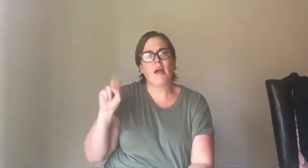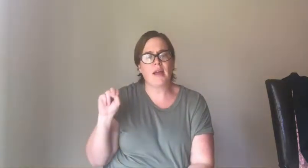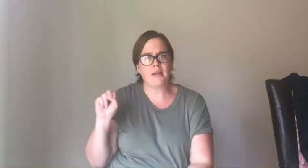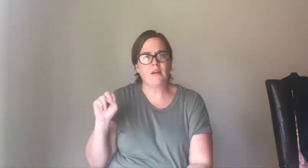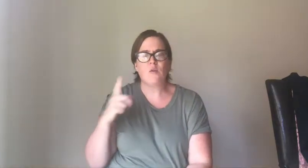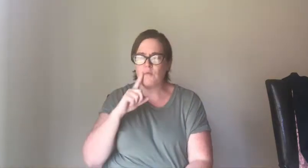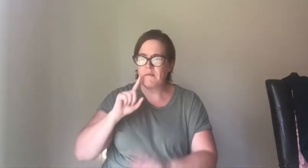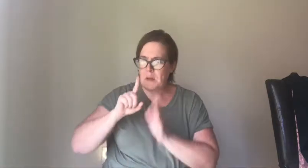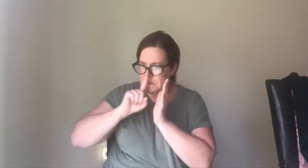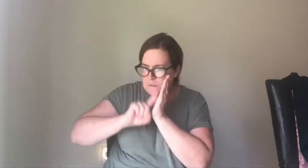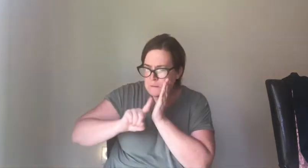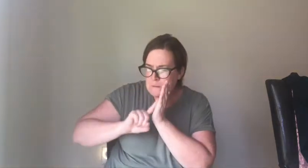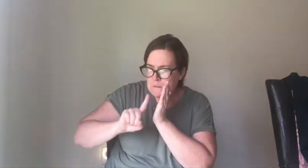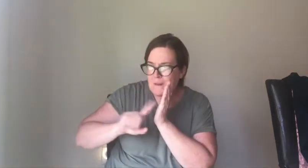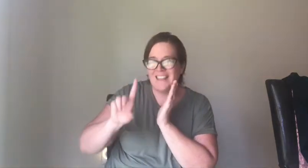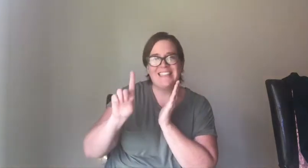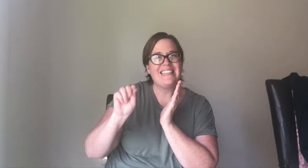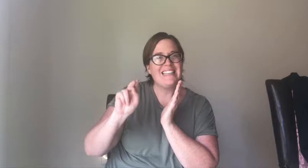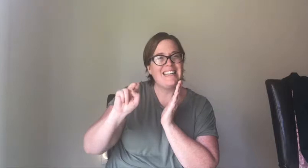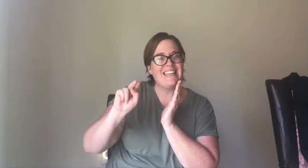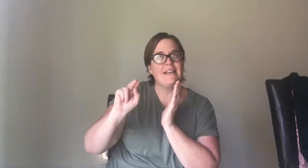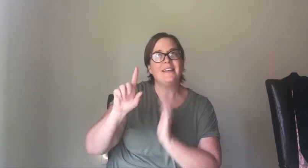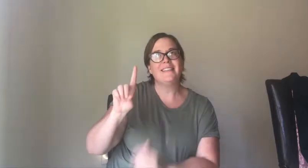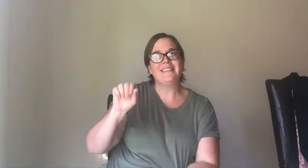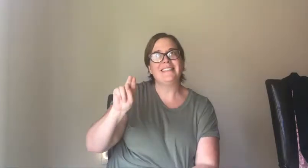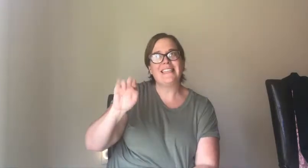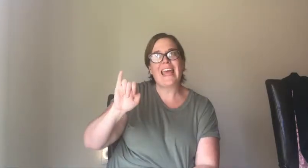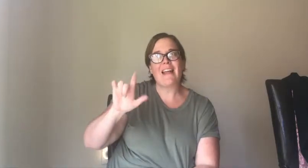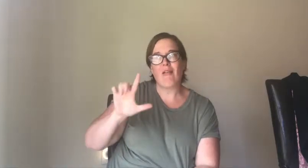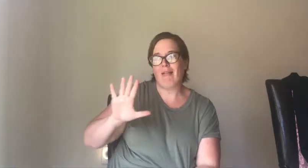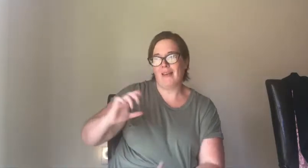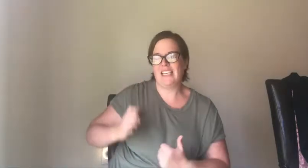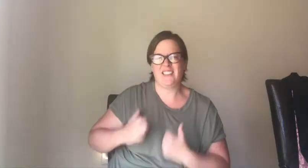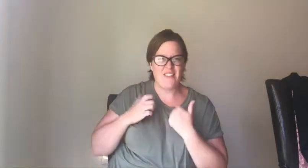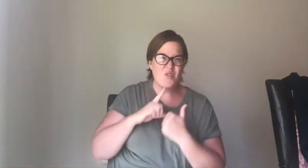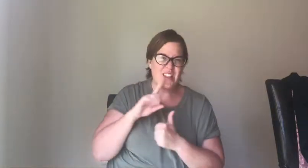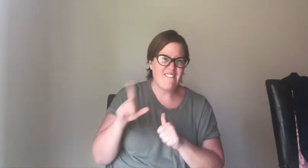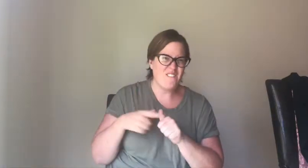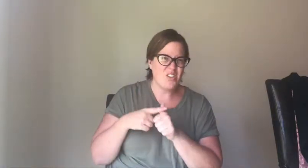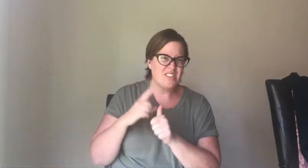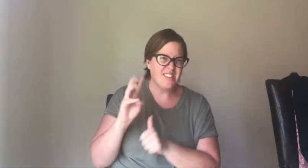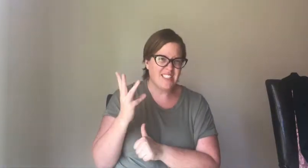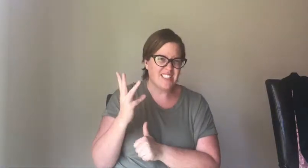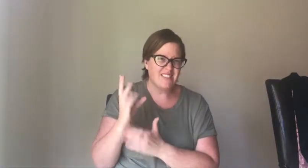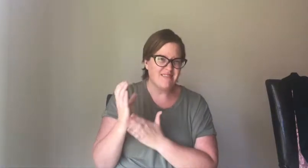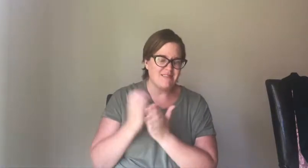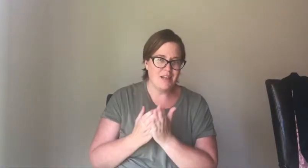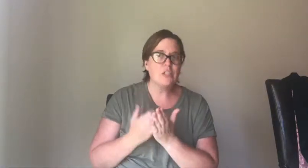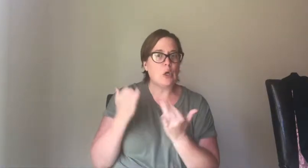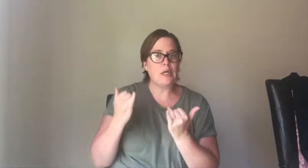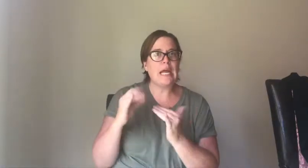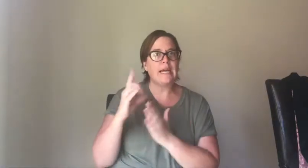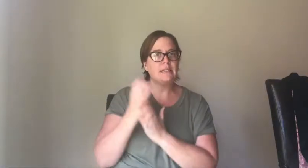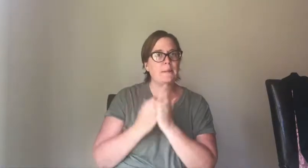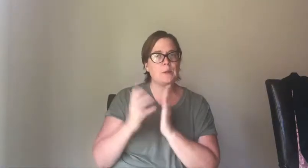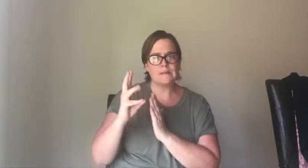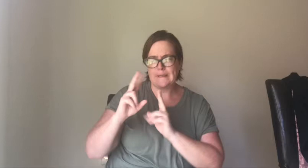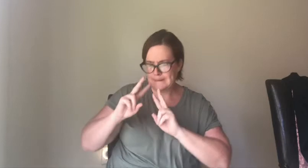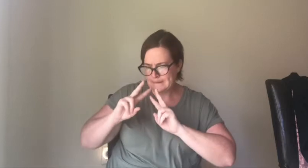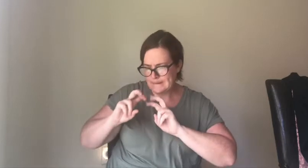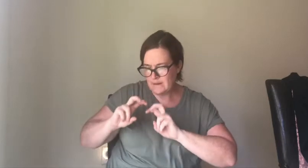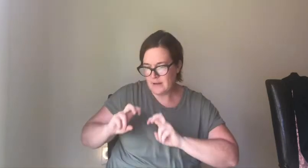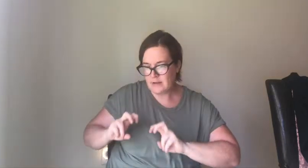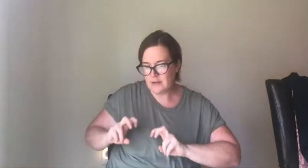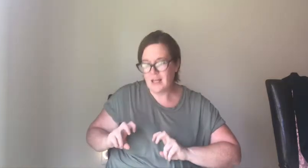it is so good to be back. Even this morning, I just walked in and just even as we just began to worship, I was like, man, I've missed this. I've missed my